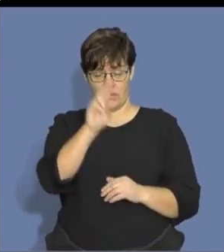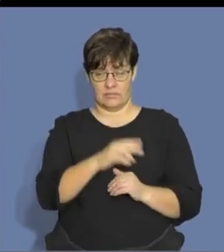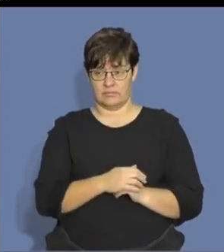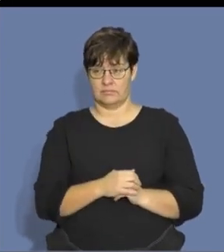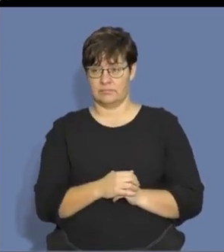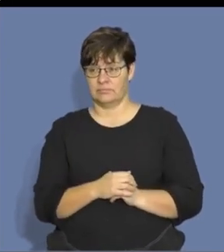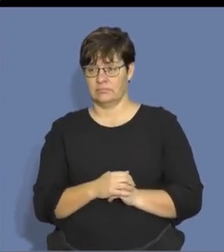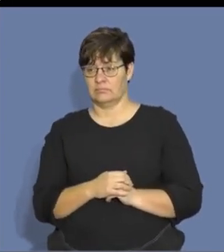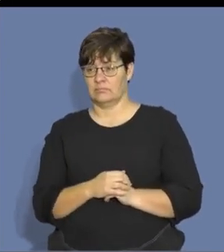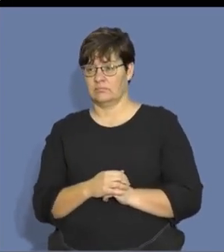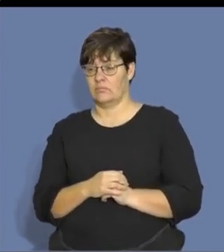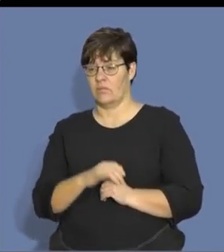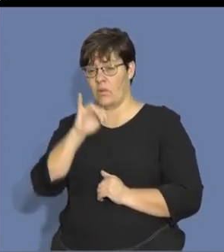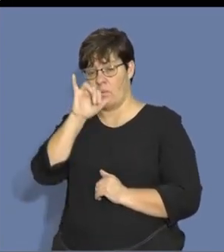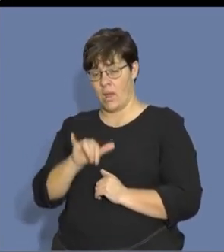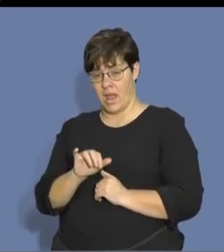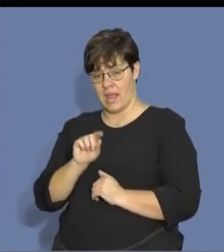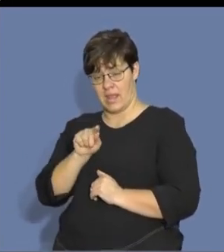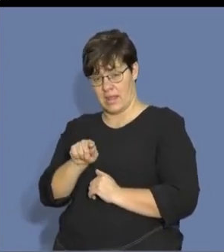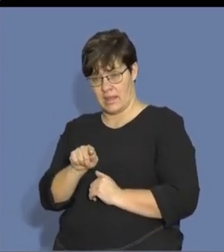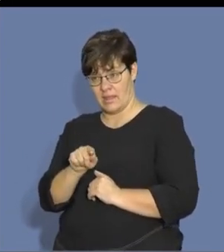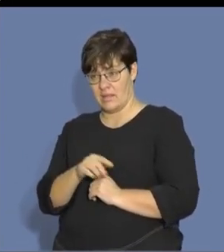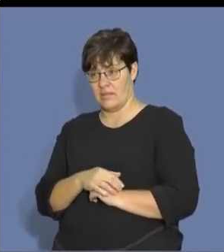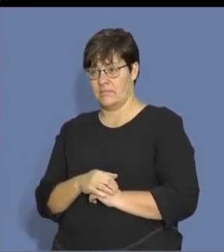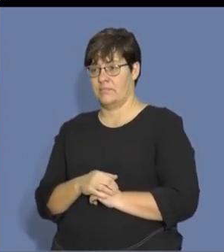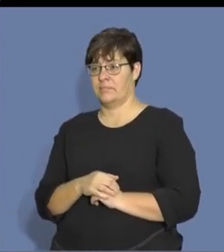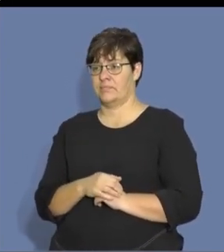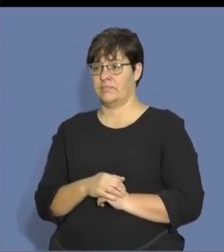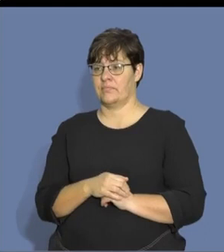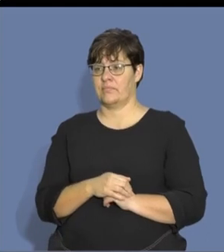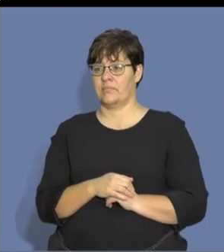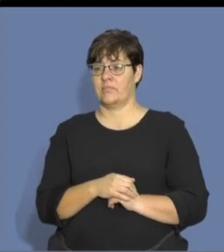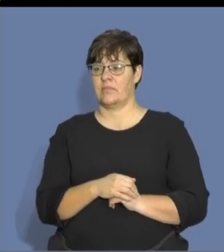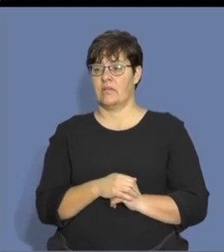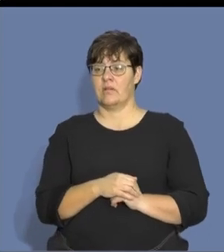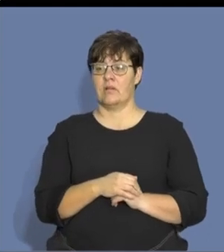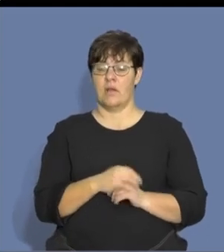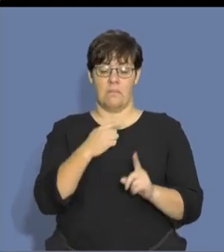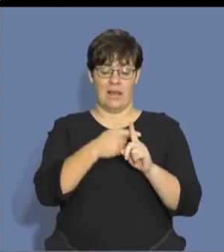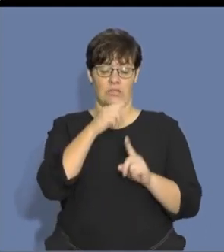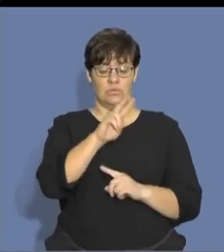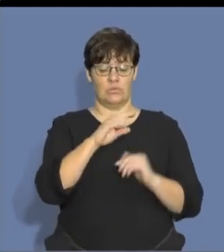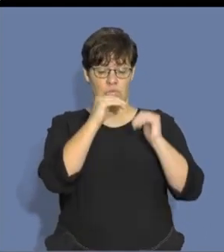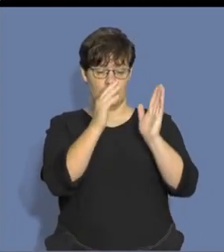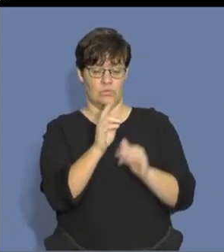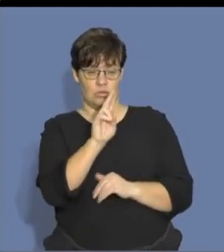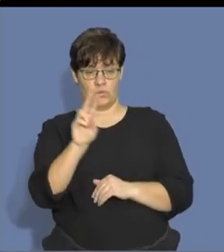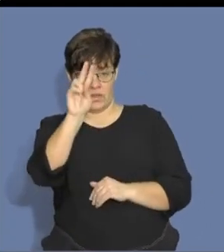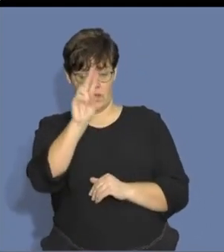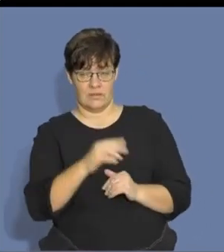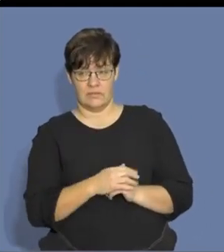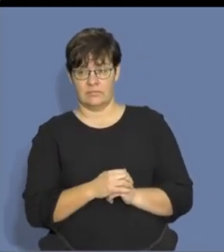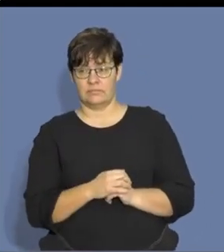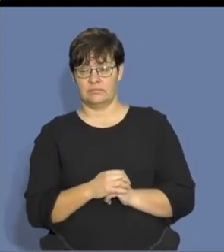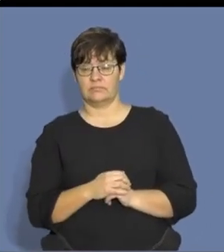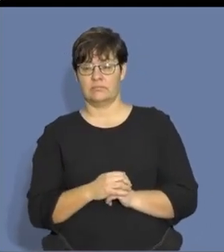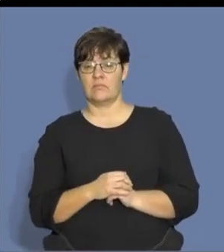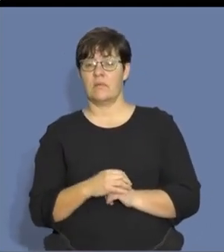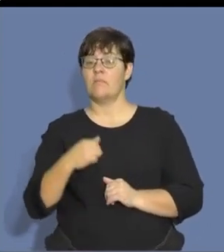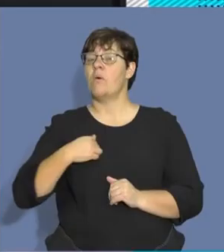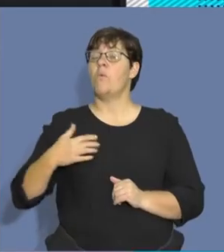I'm going to put the y value 2 into y. I'm going to go plus 2 squared. And what I want